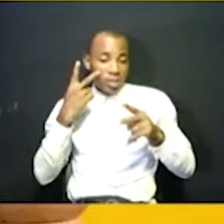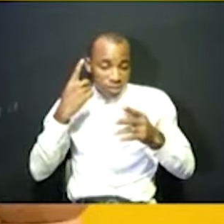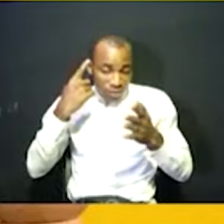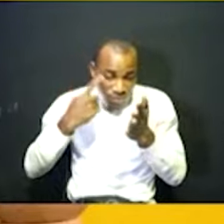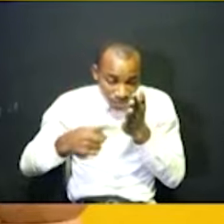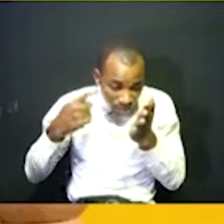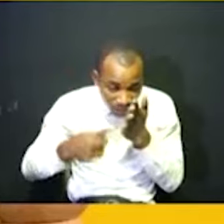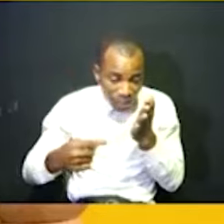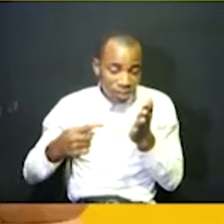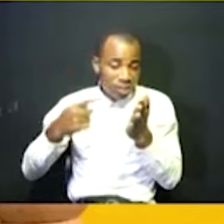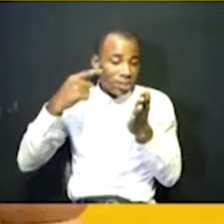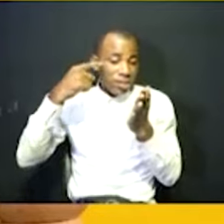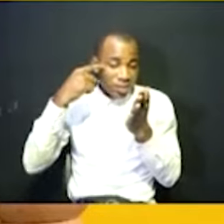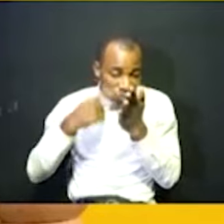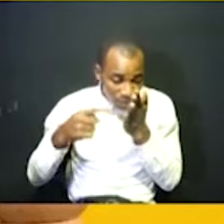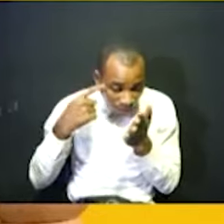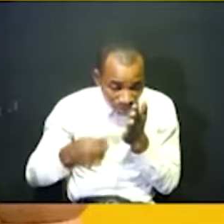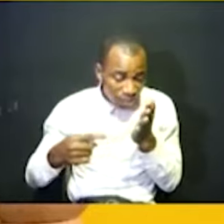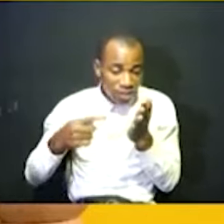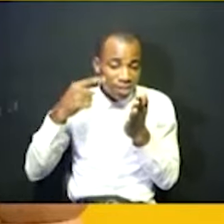you profess?